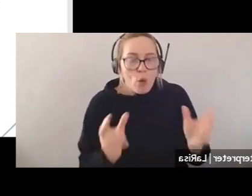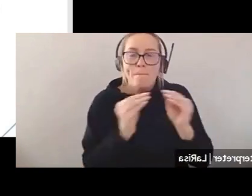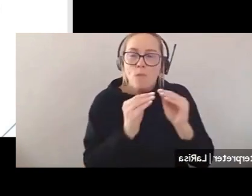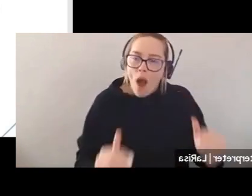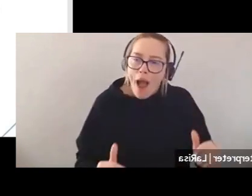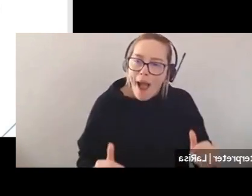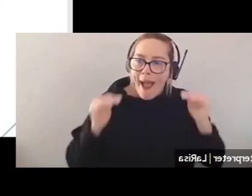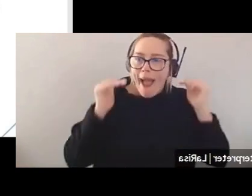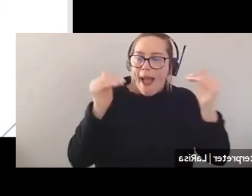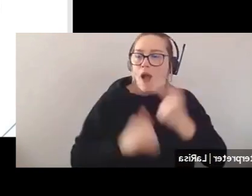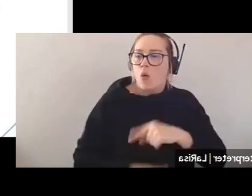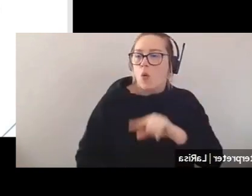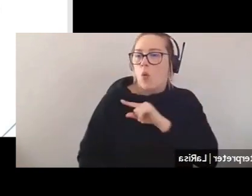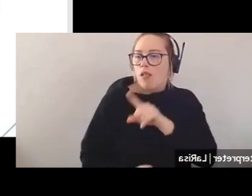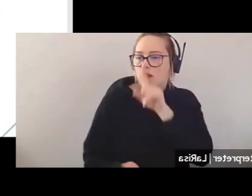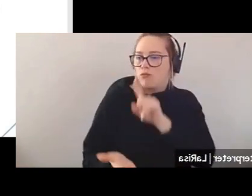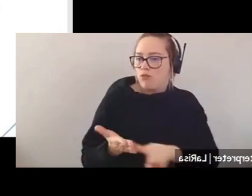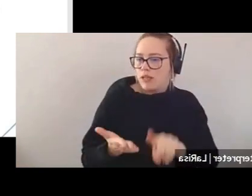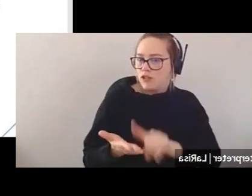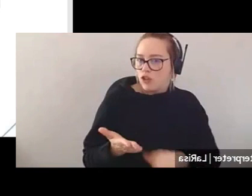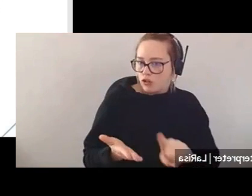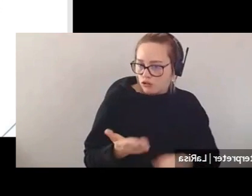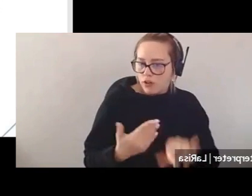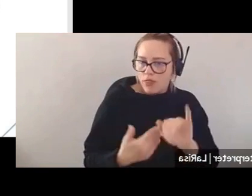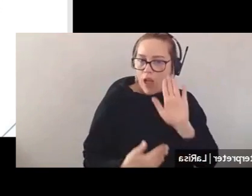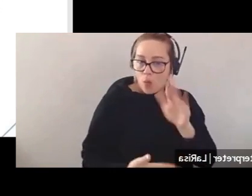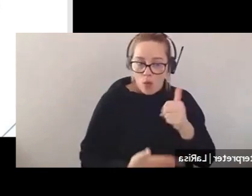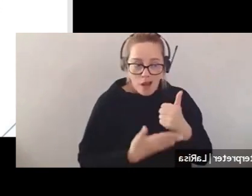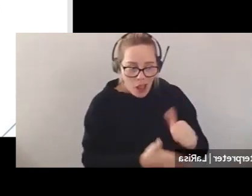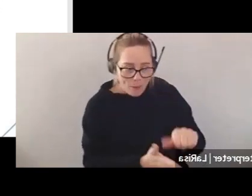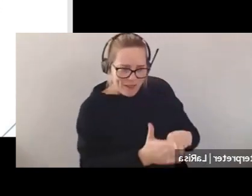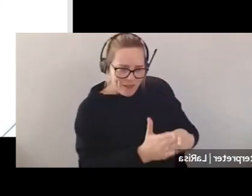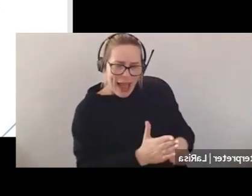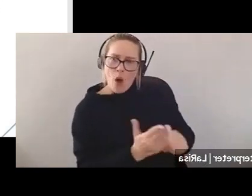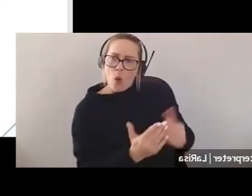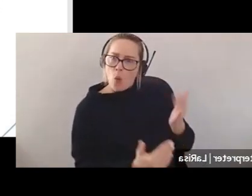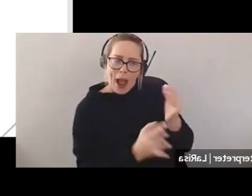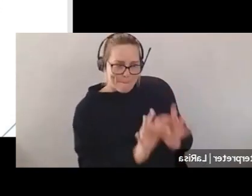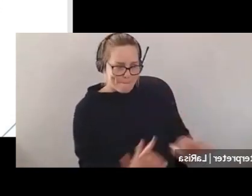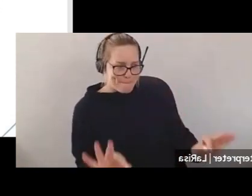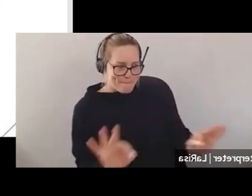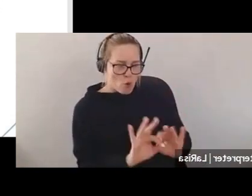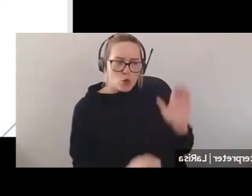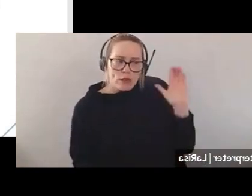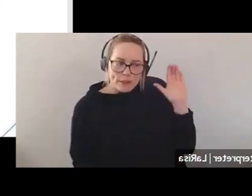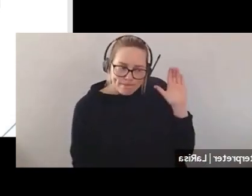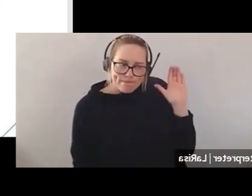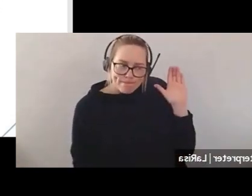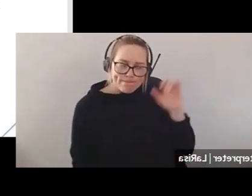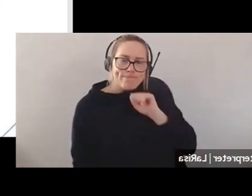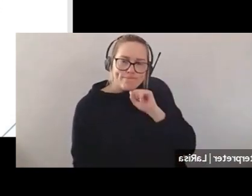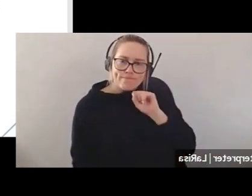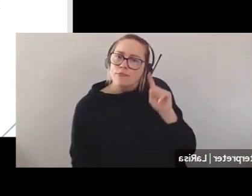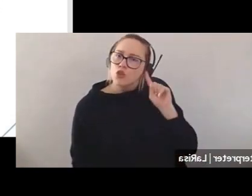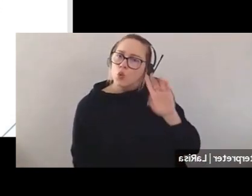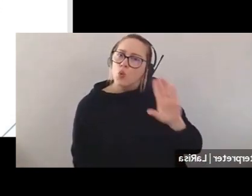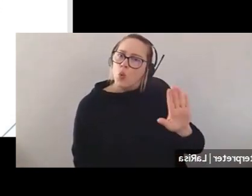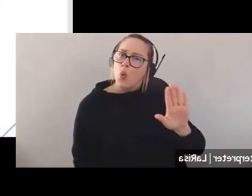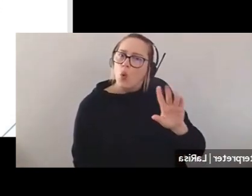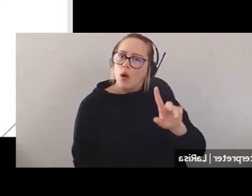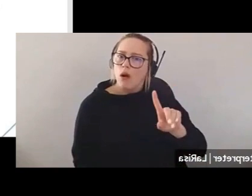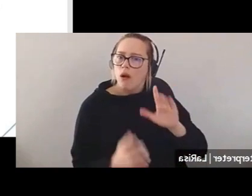push that we have more research studies that are high quality. but it just really emphasizes